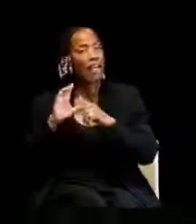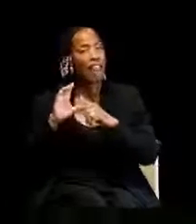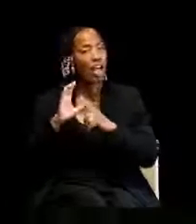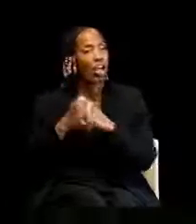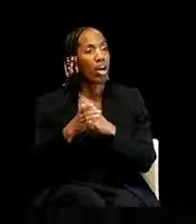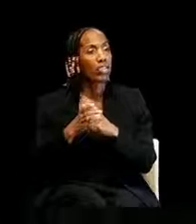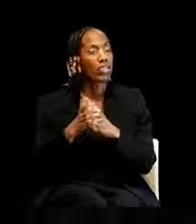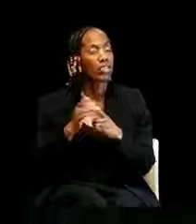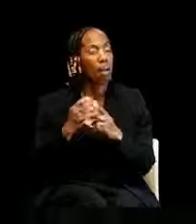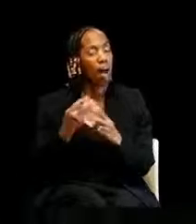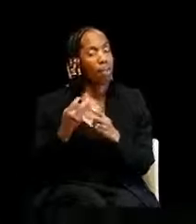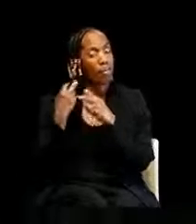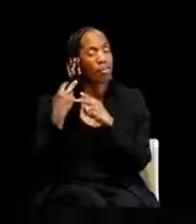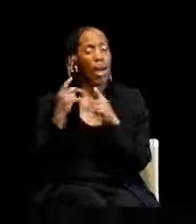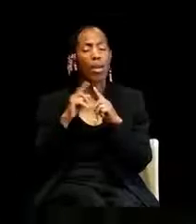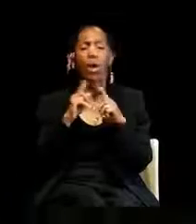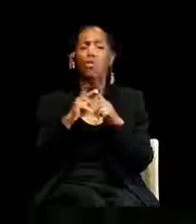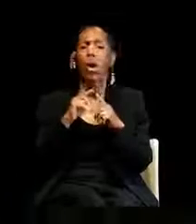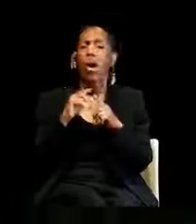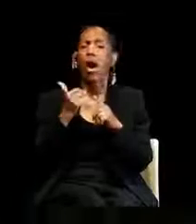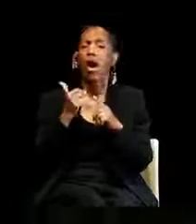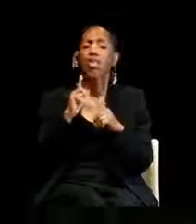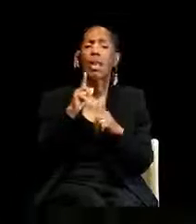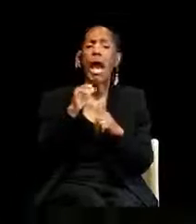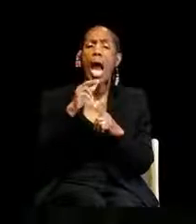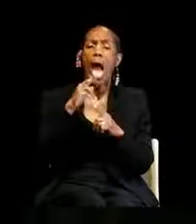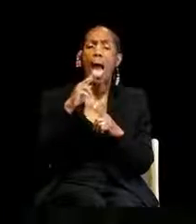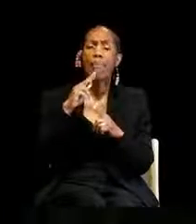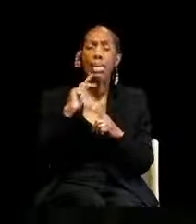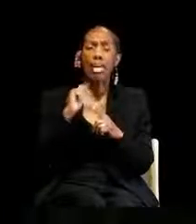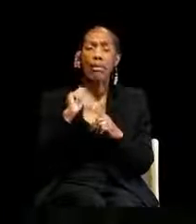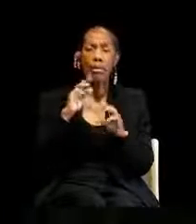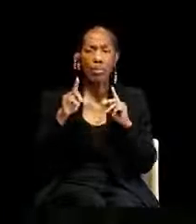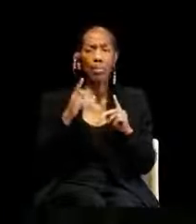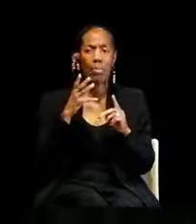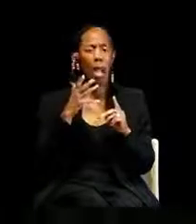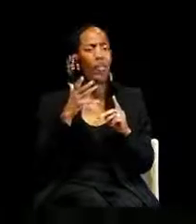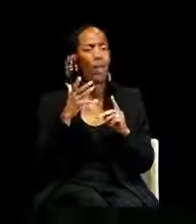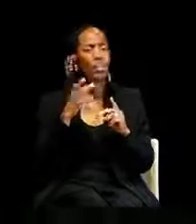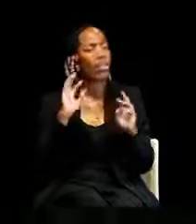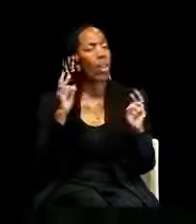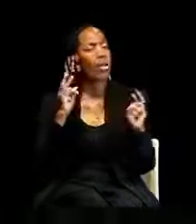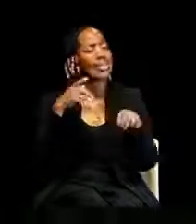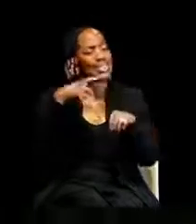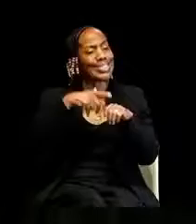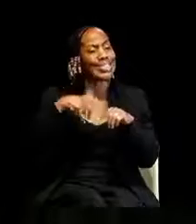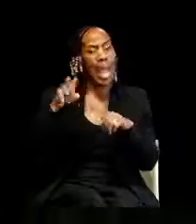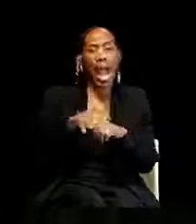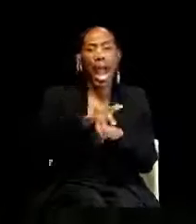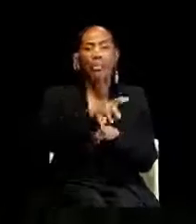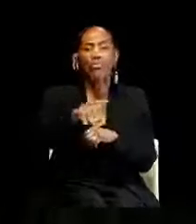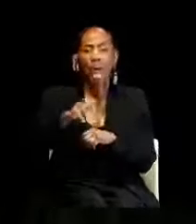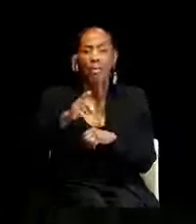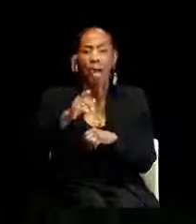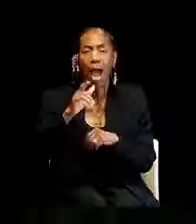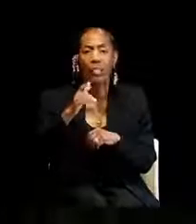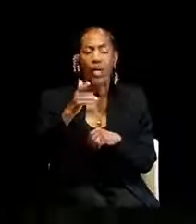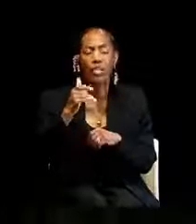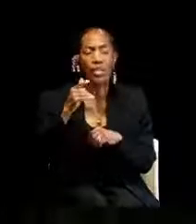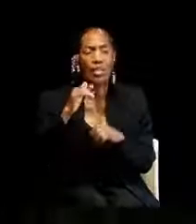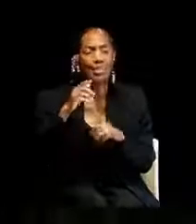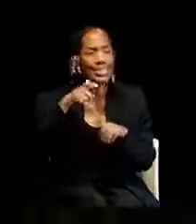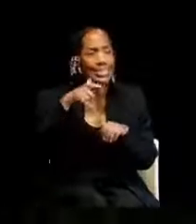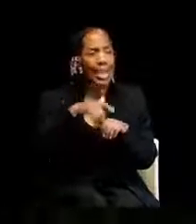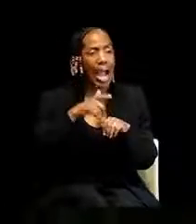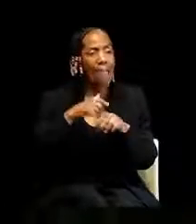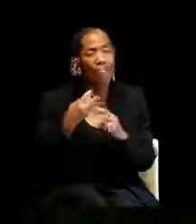kind of repping, but also for other Liberians, I want it for them to time travel. I want it to be a site of memory for them to hear